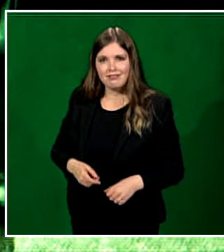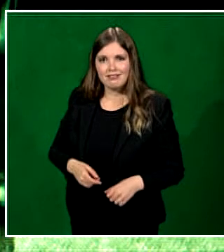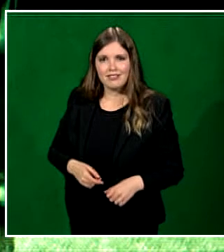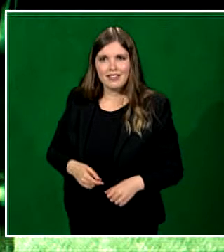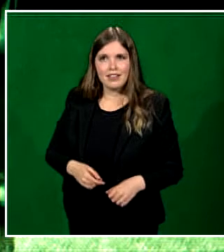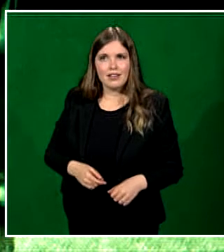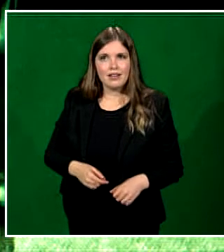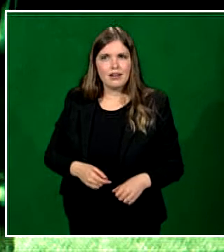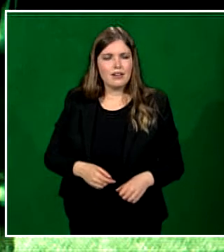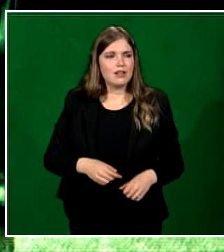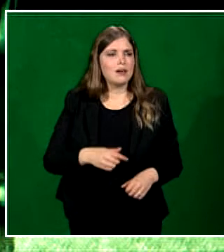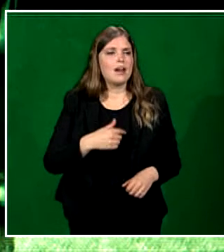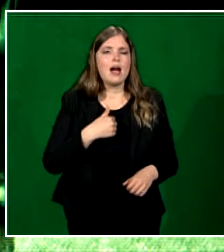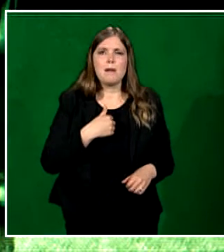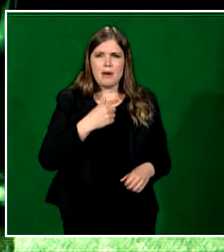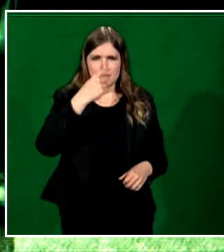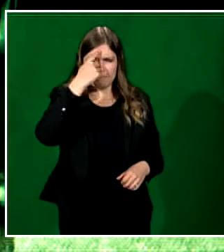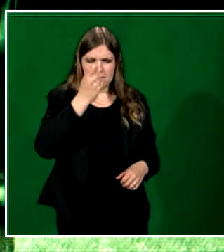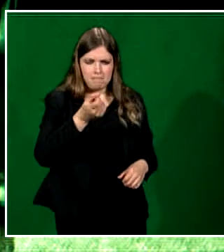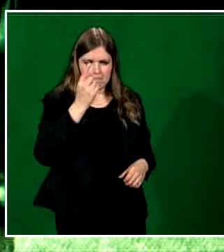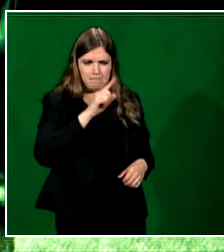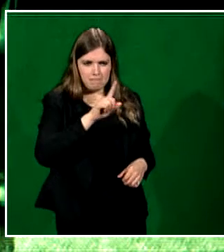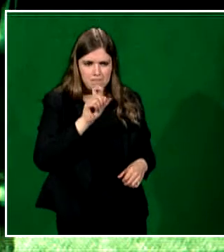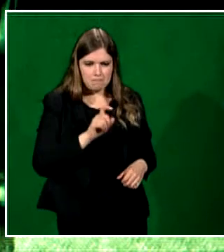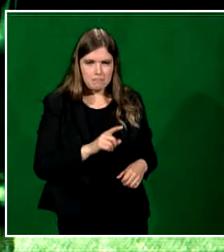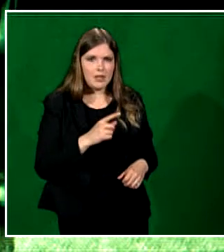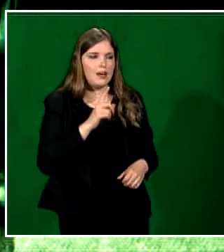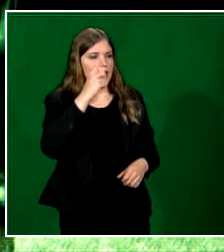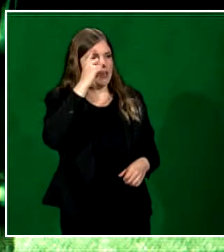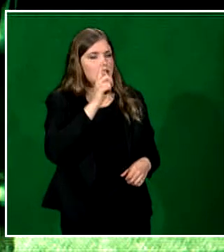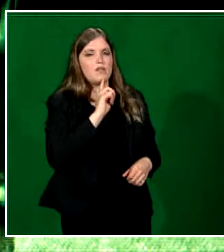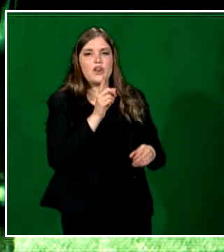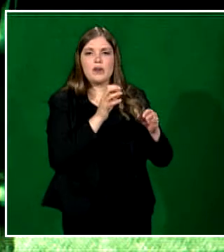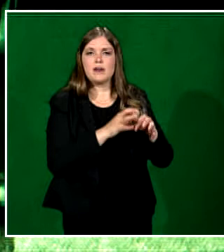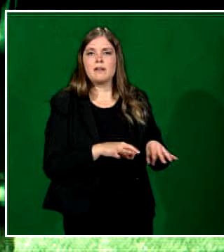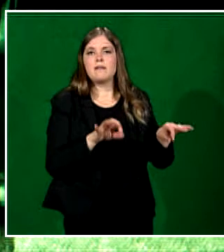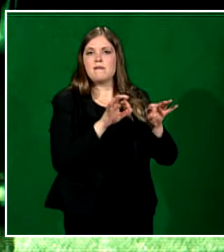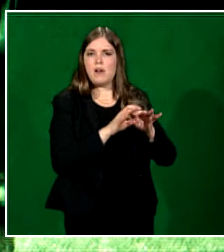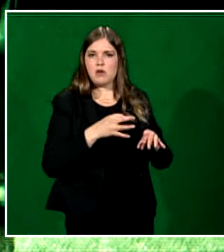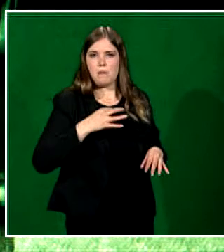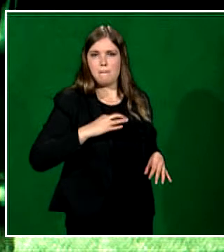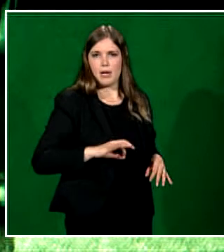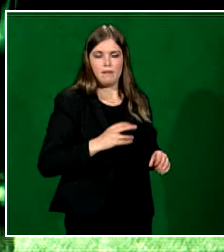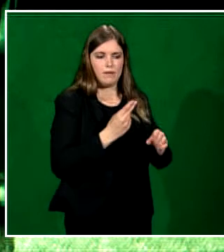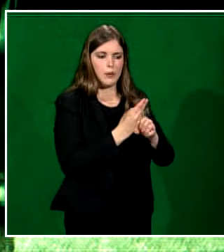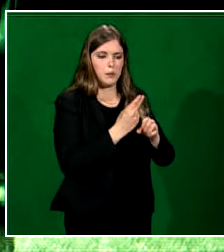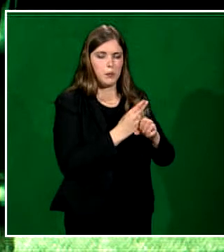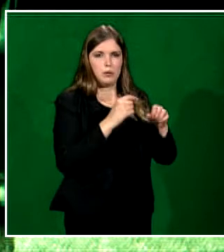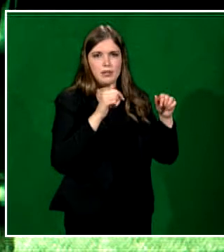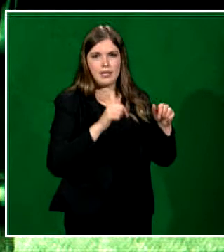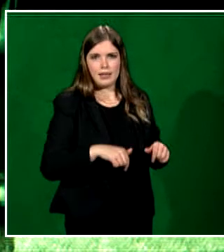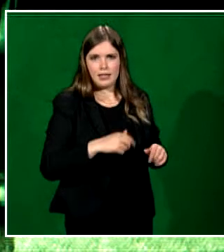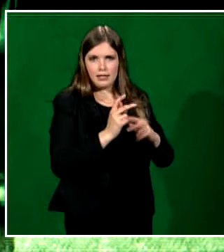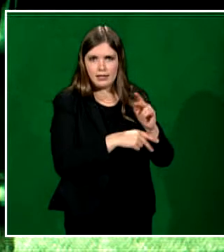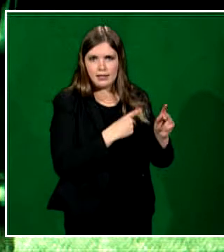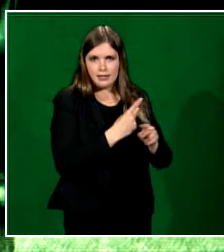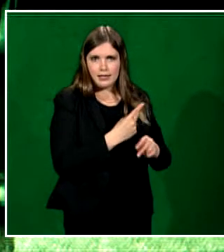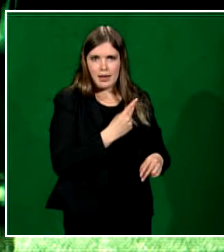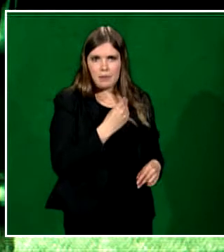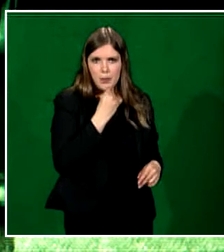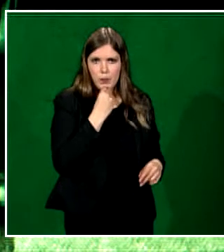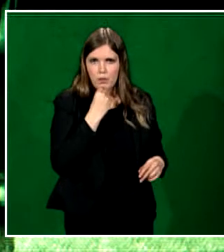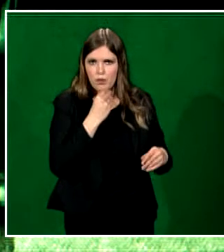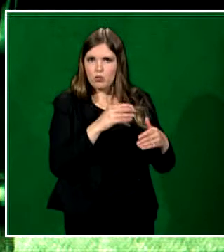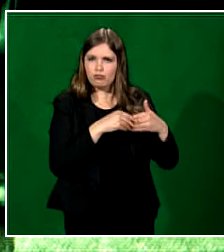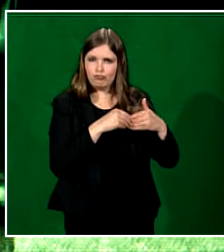Yes, maybe if I get your question well, I think this is a very valuable benefit of using this feedstock, the water hyacinth, because we're